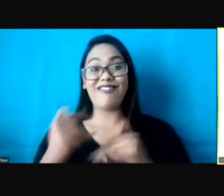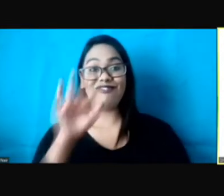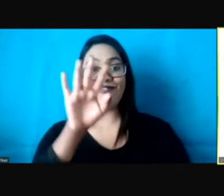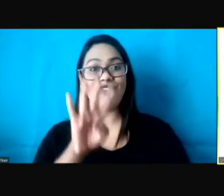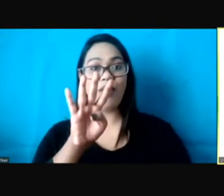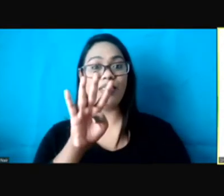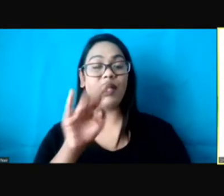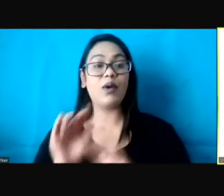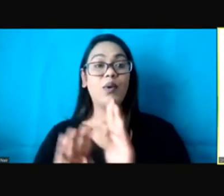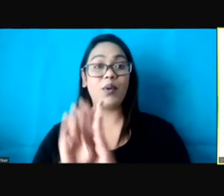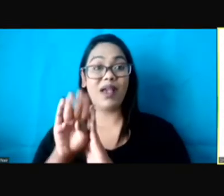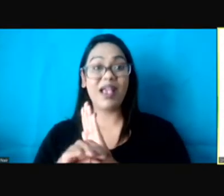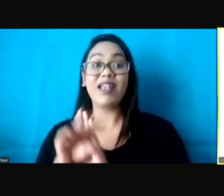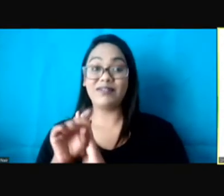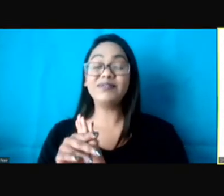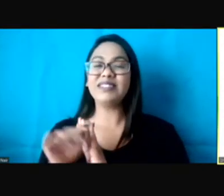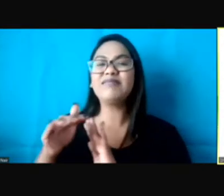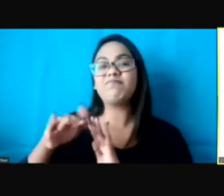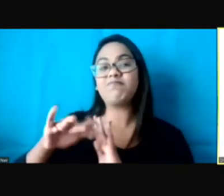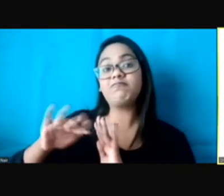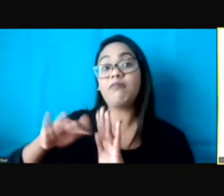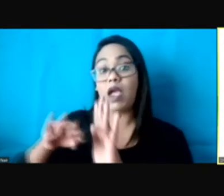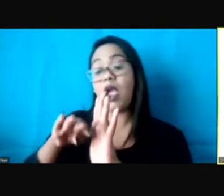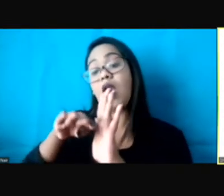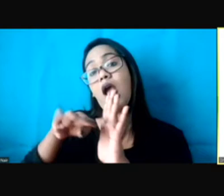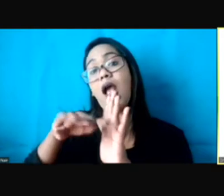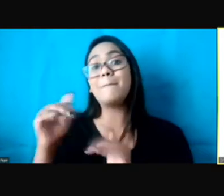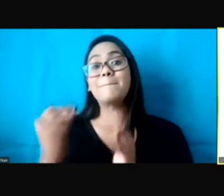we're still at a fairly low level, just over